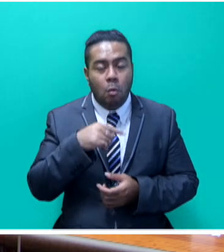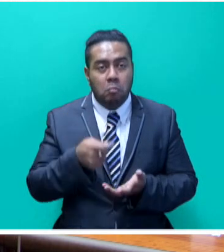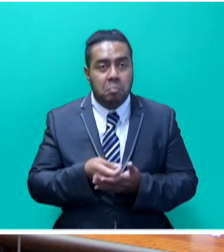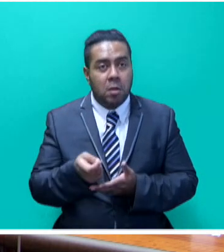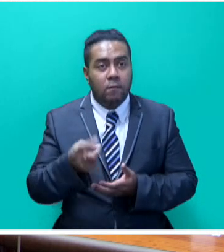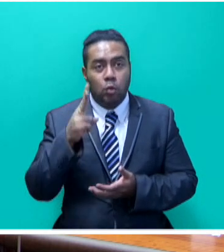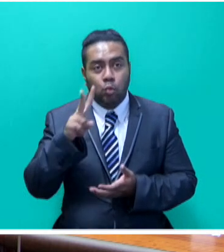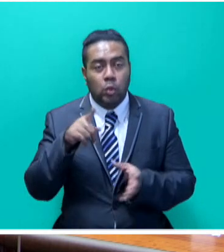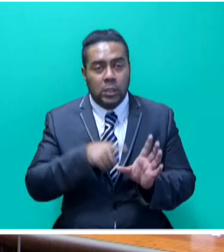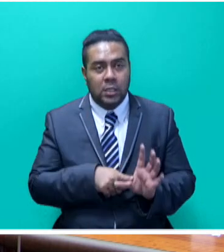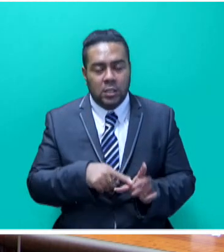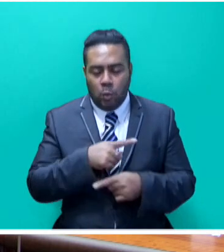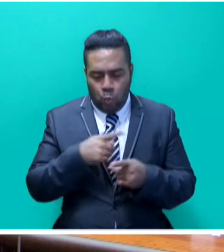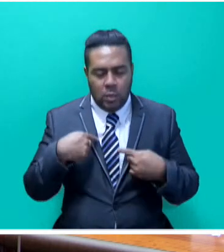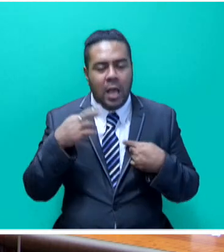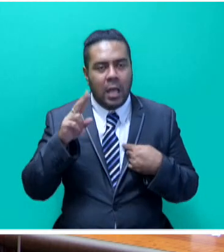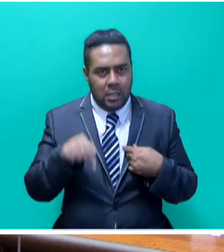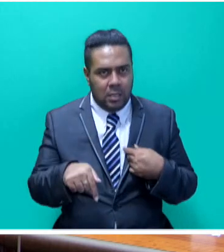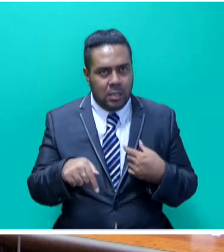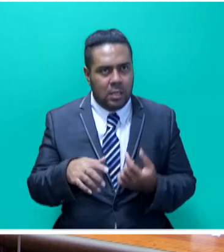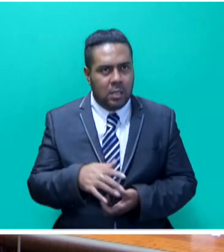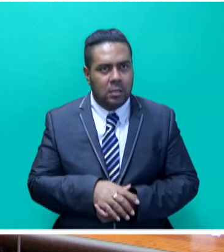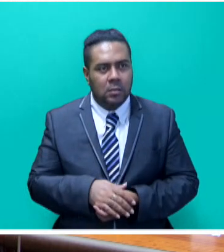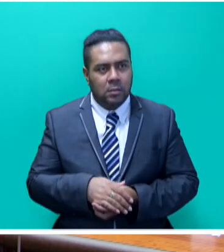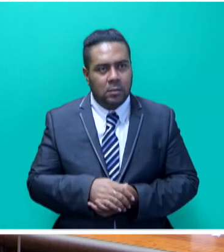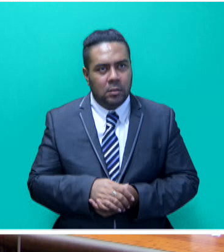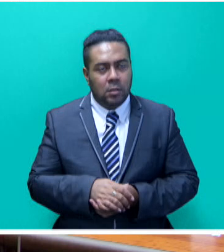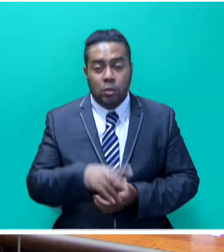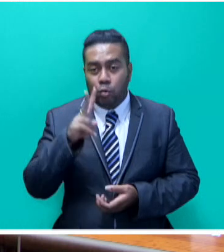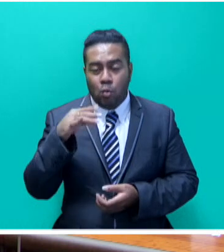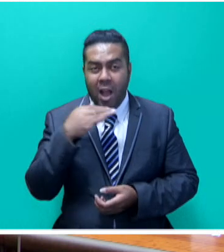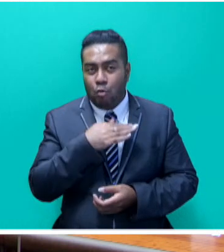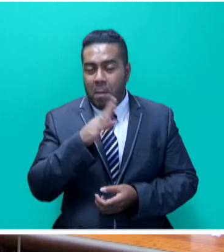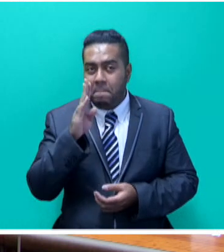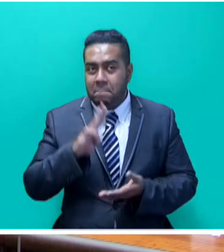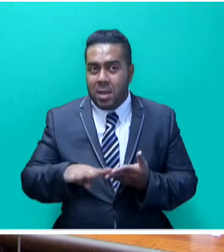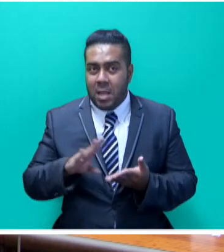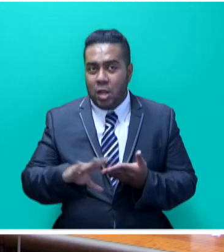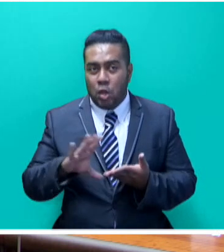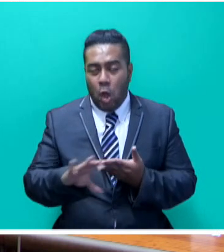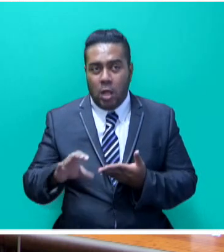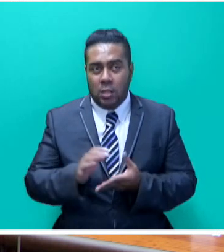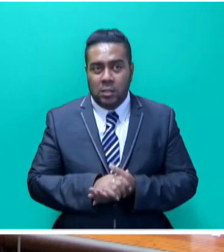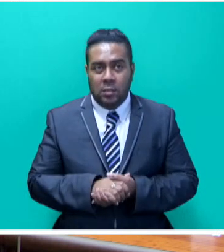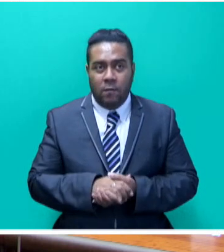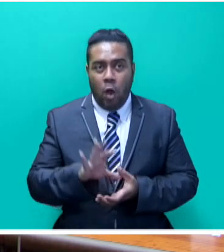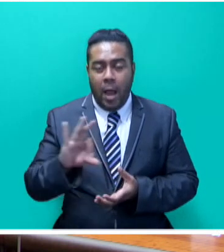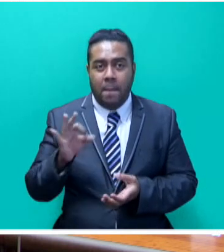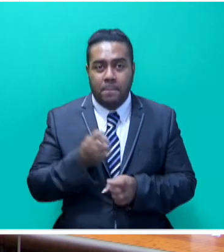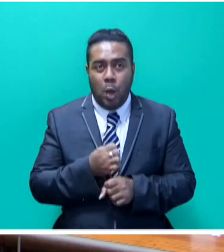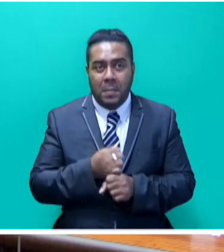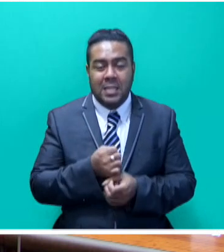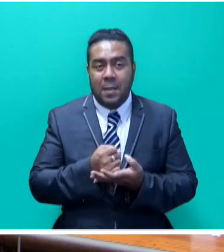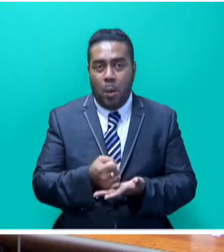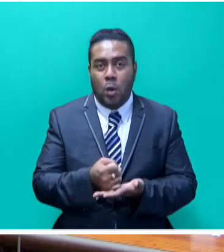years. We are here, sir. Mr. Speaker, sir, $200 million for unemployment support, over $50 million